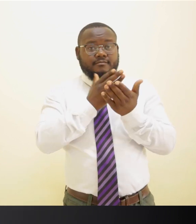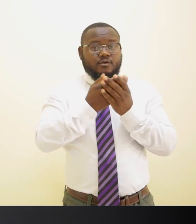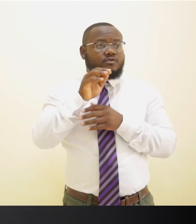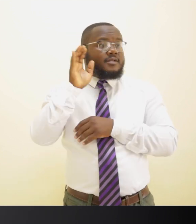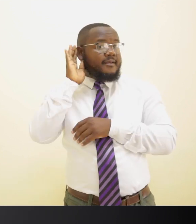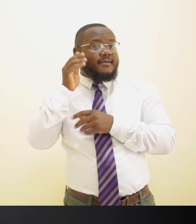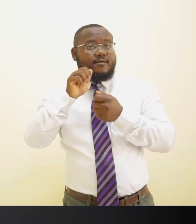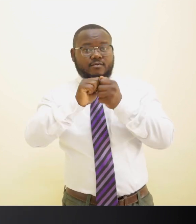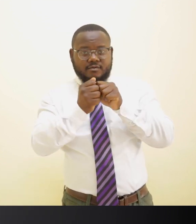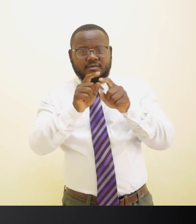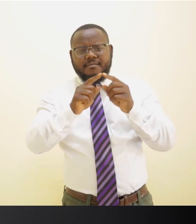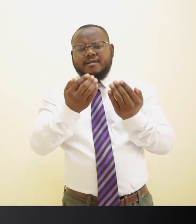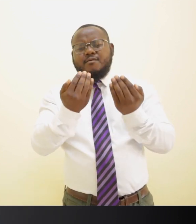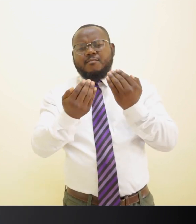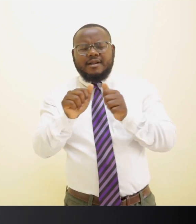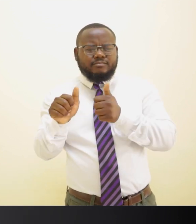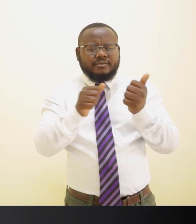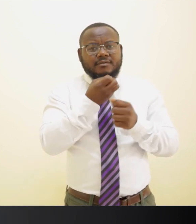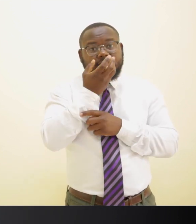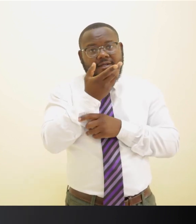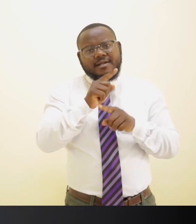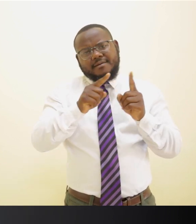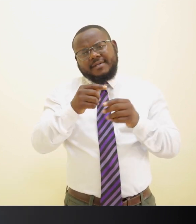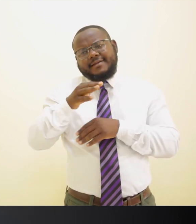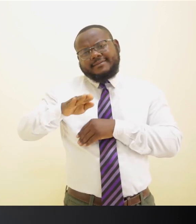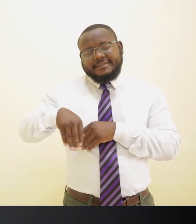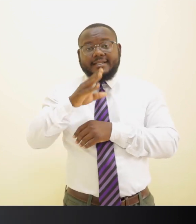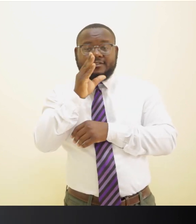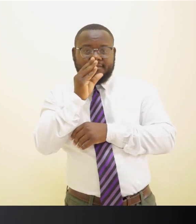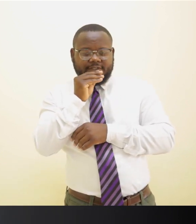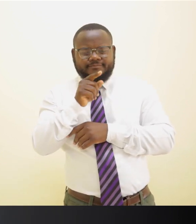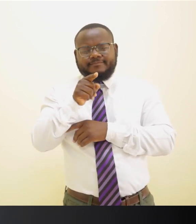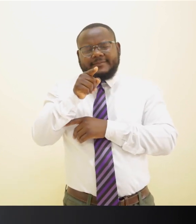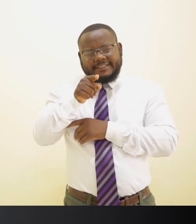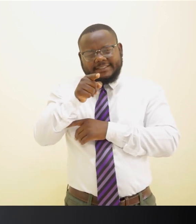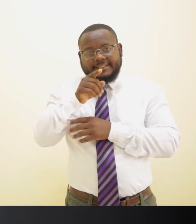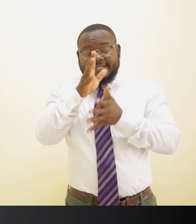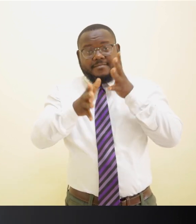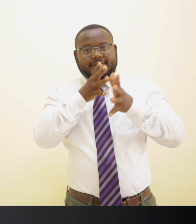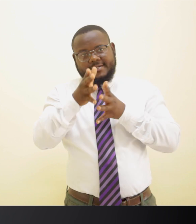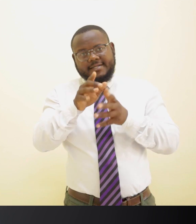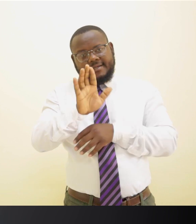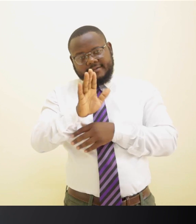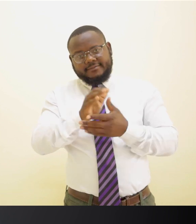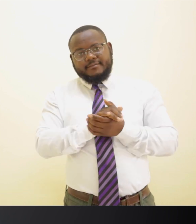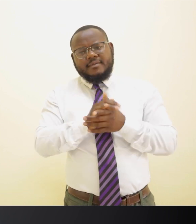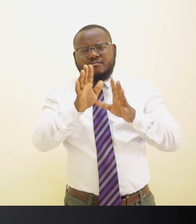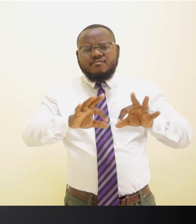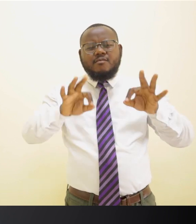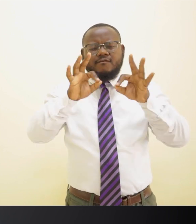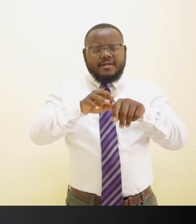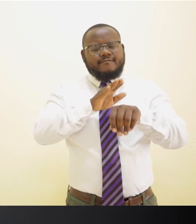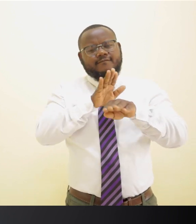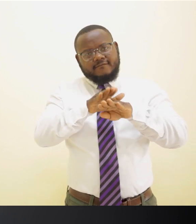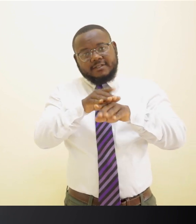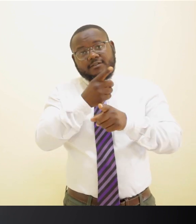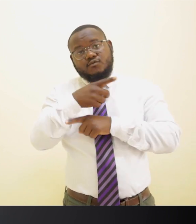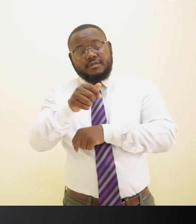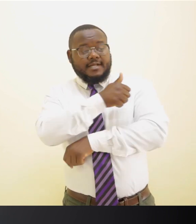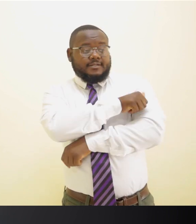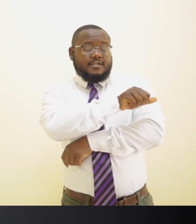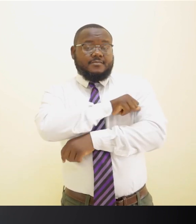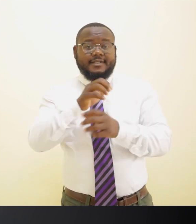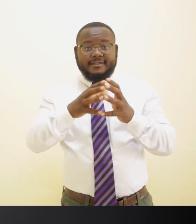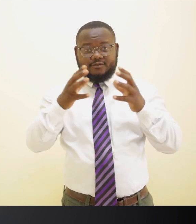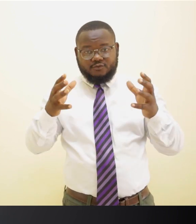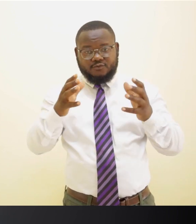problem, or a child who doesn't respond to sound and has delayed speech. These are all red flags. They need urgent referral to a higher level